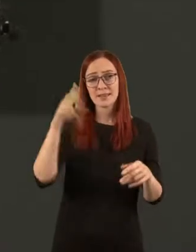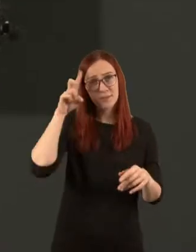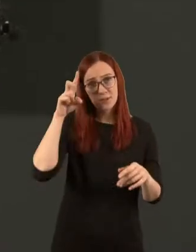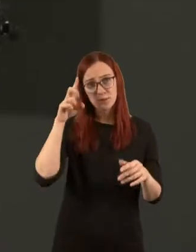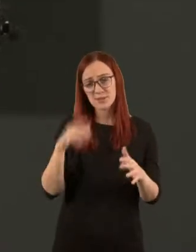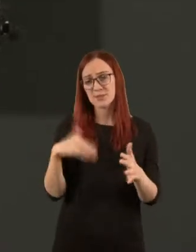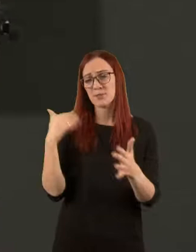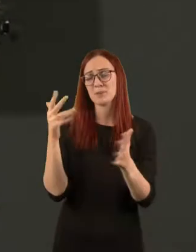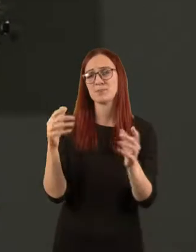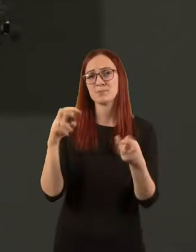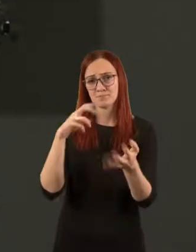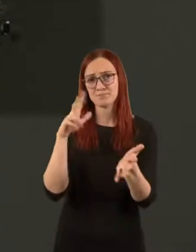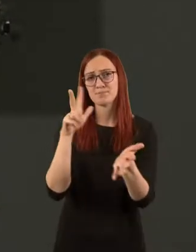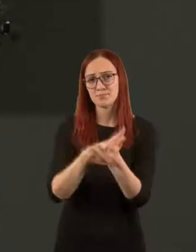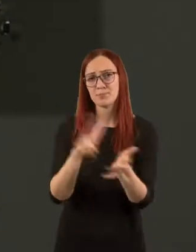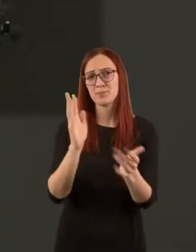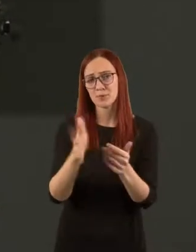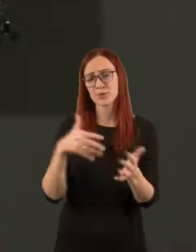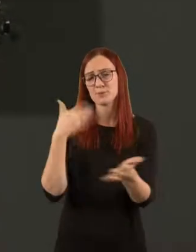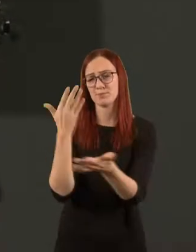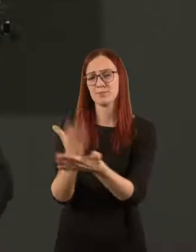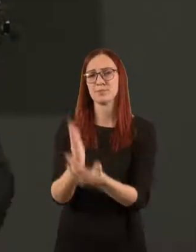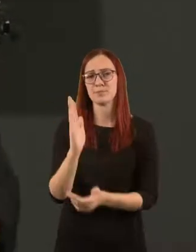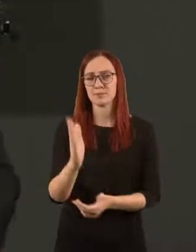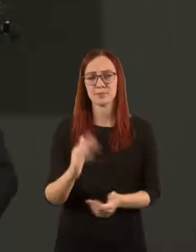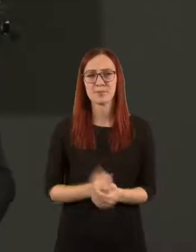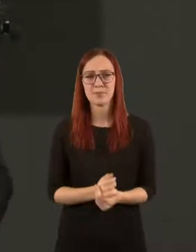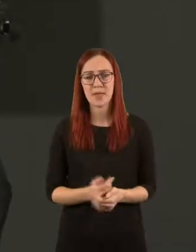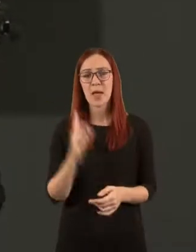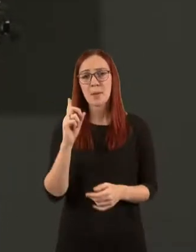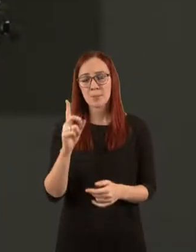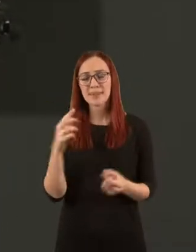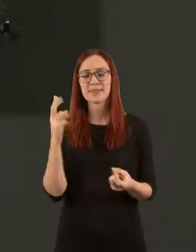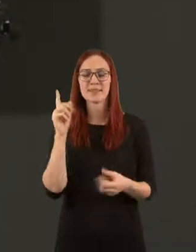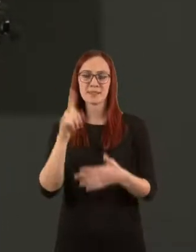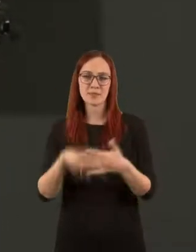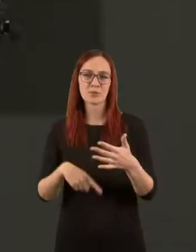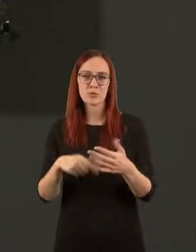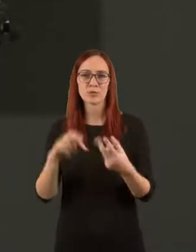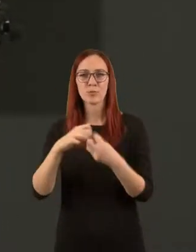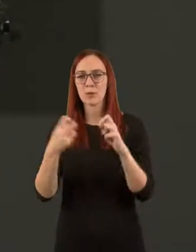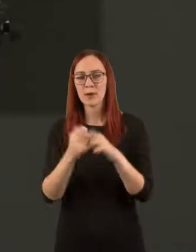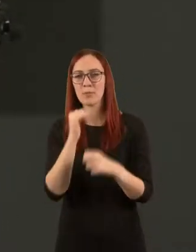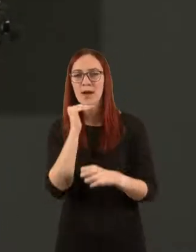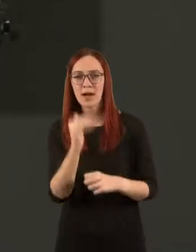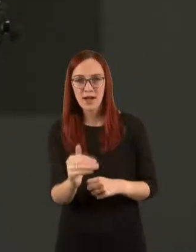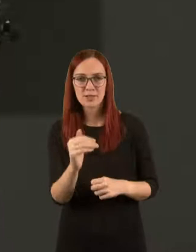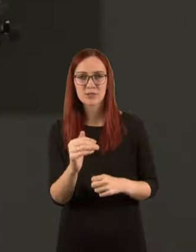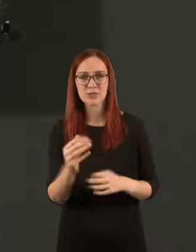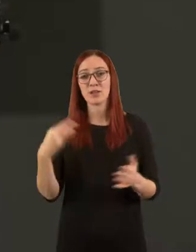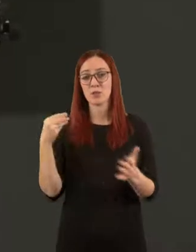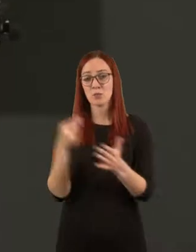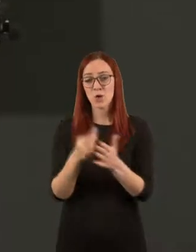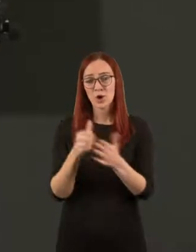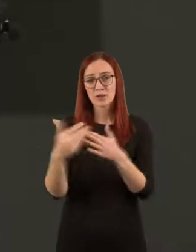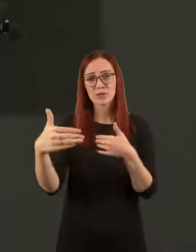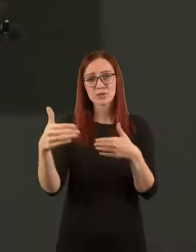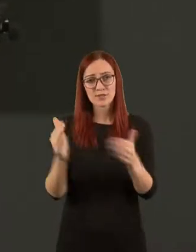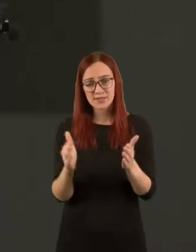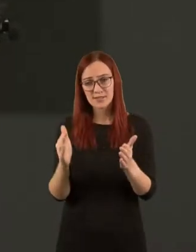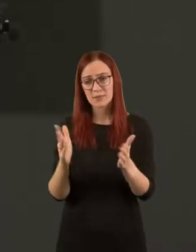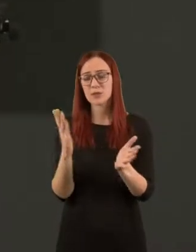introduce the element of the CO2 taxation. So when the government is ready with the proposals, it will come